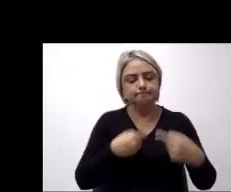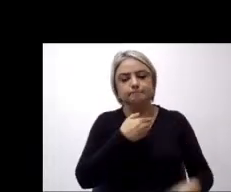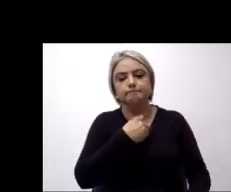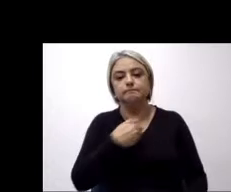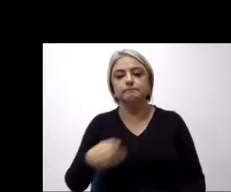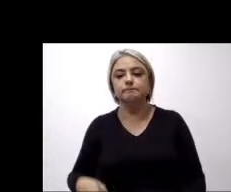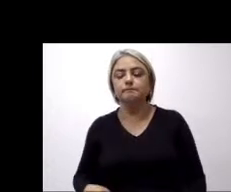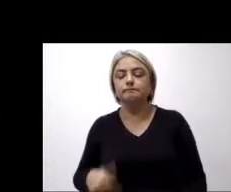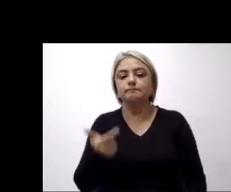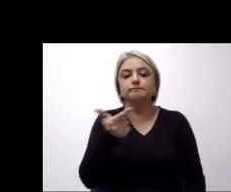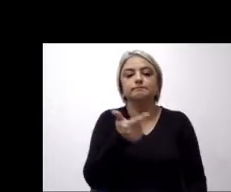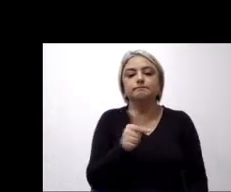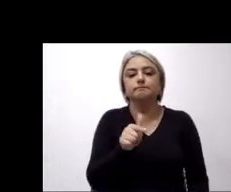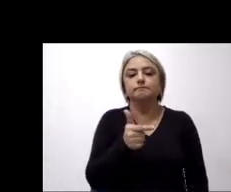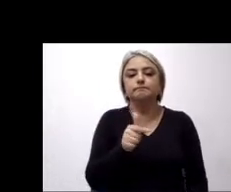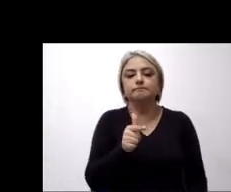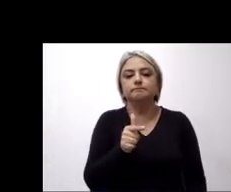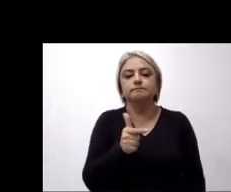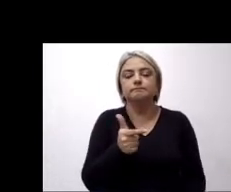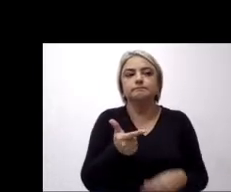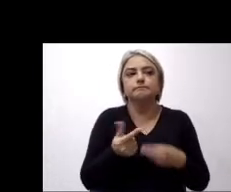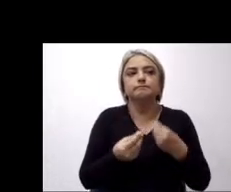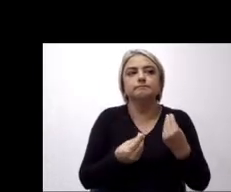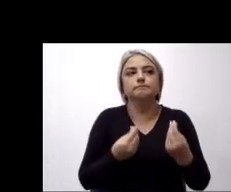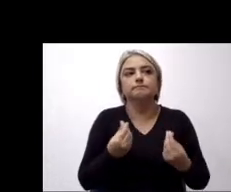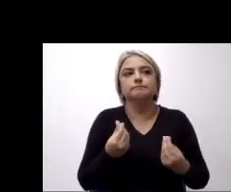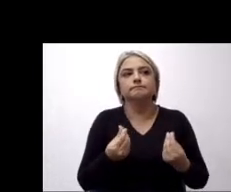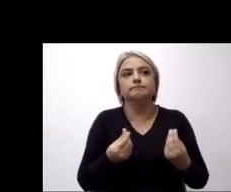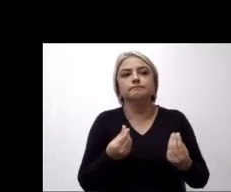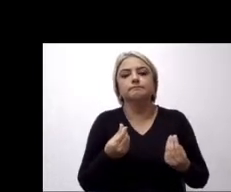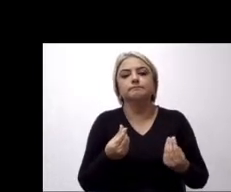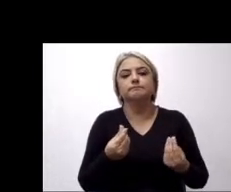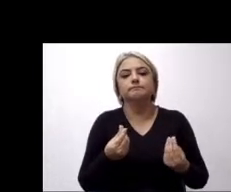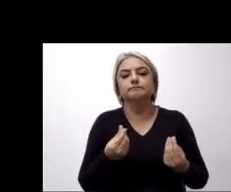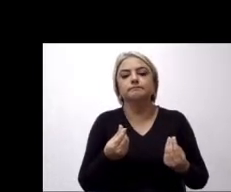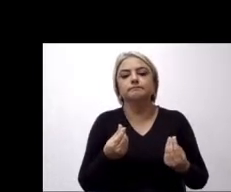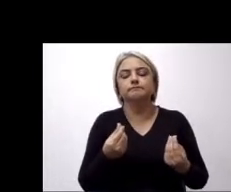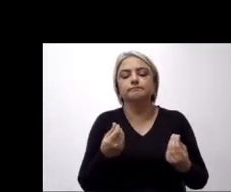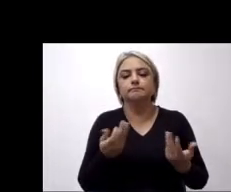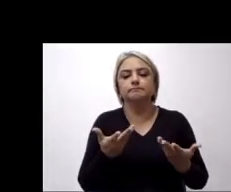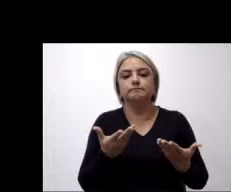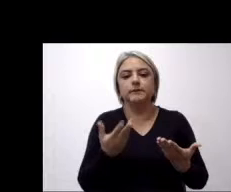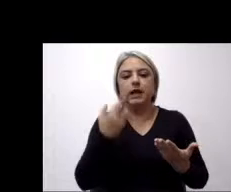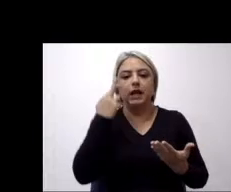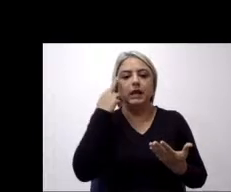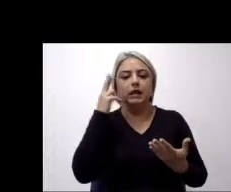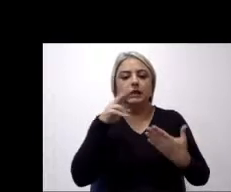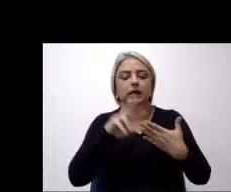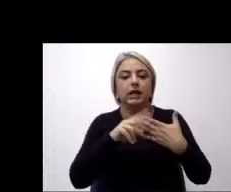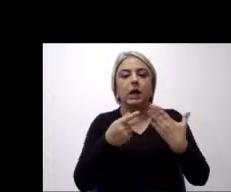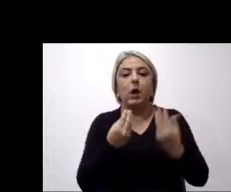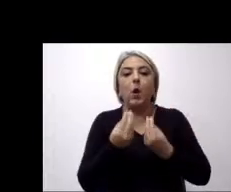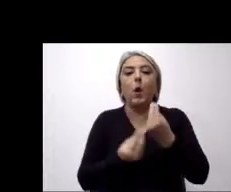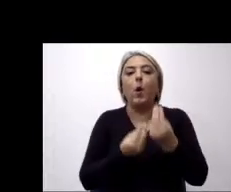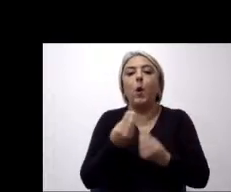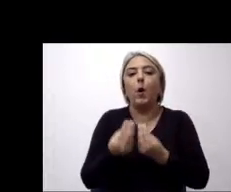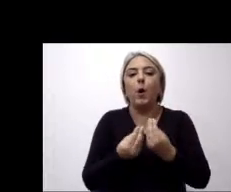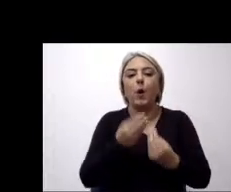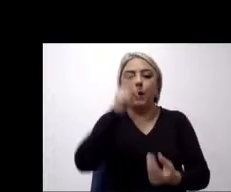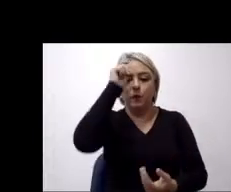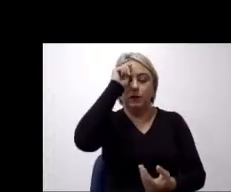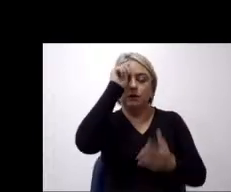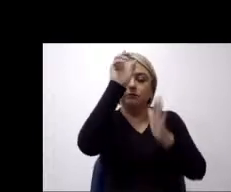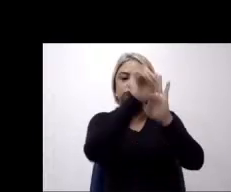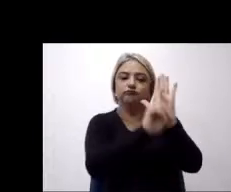same equivalence of attention about the reflexivity of how the actors define what is an